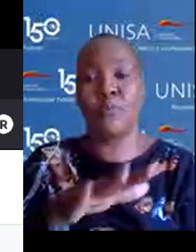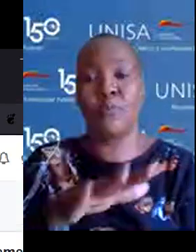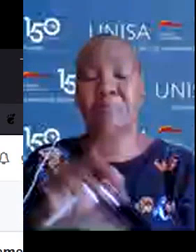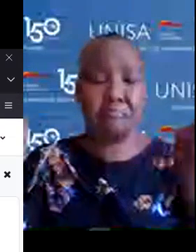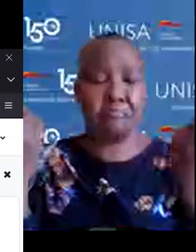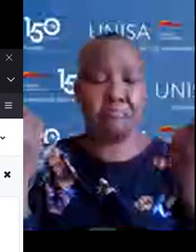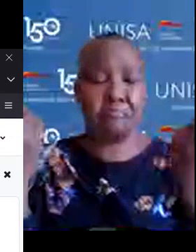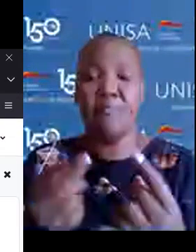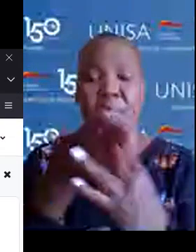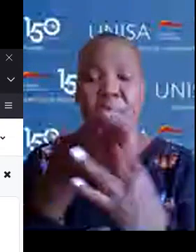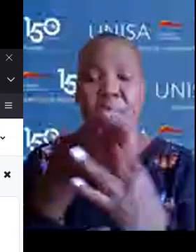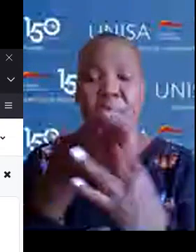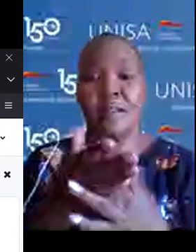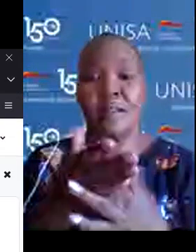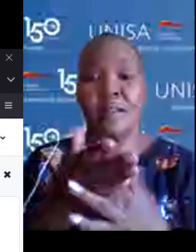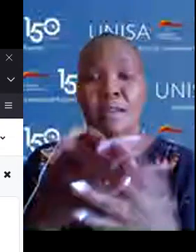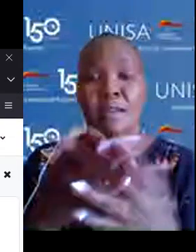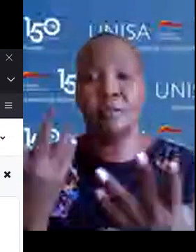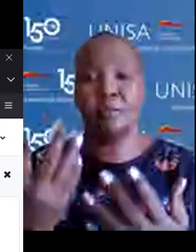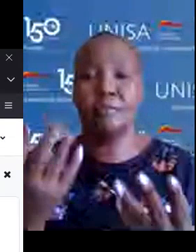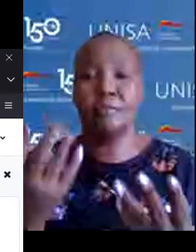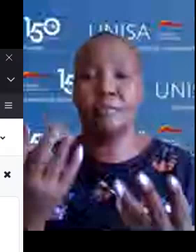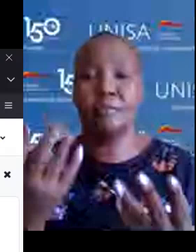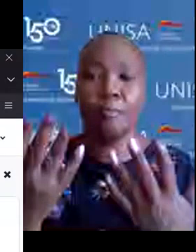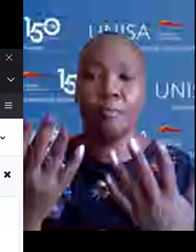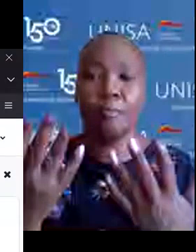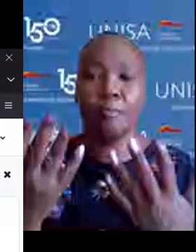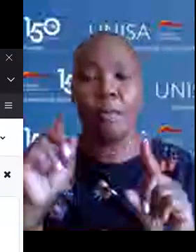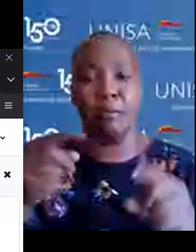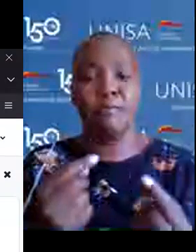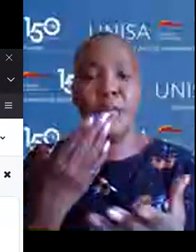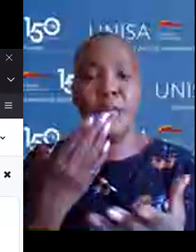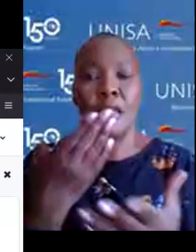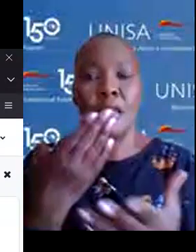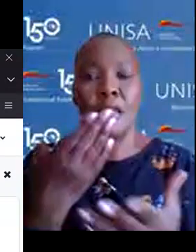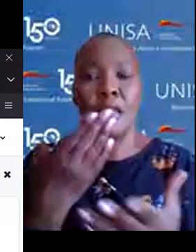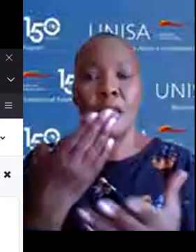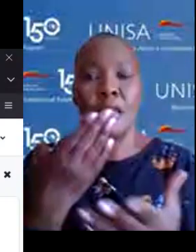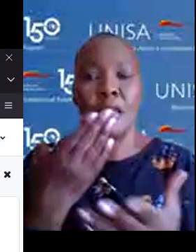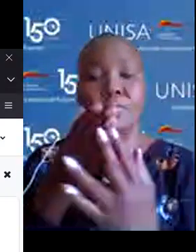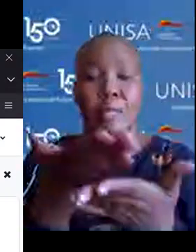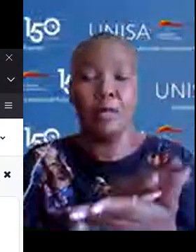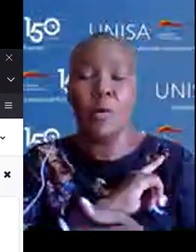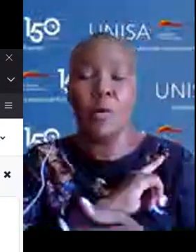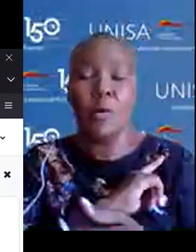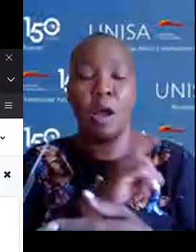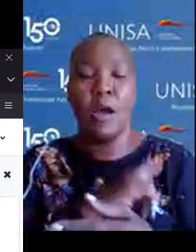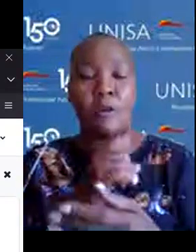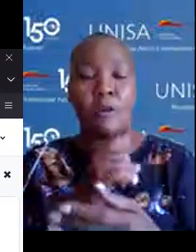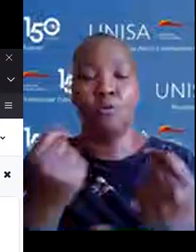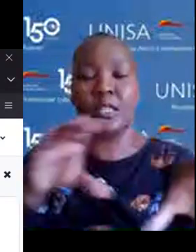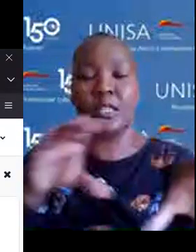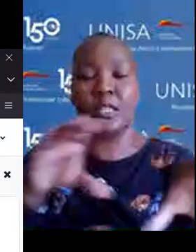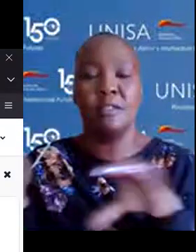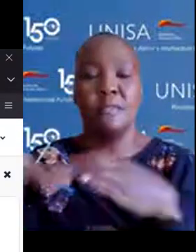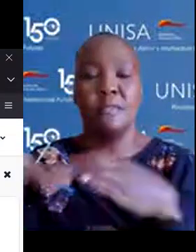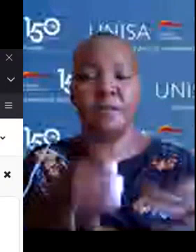able to reply to the activities. So you need to log in on this page so that you can do the activities.